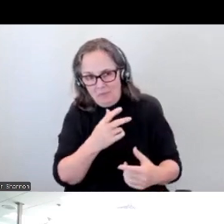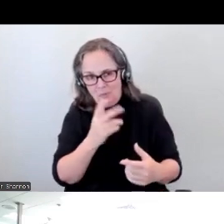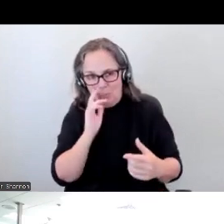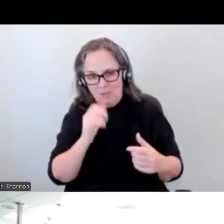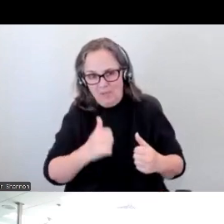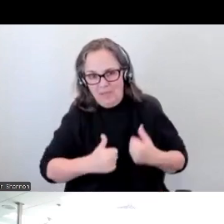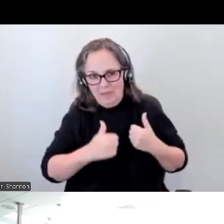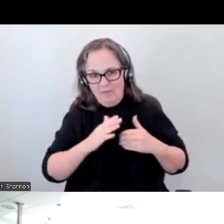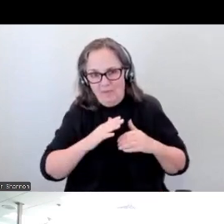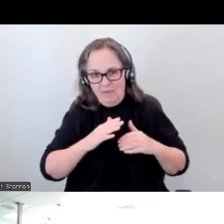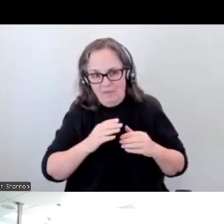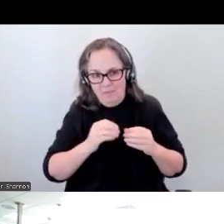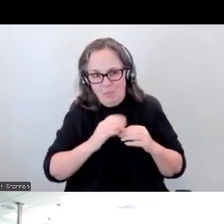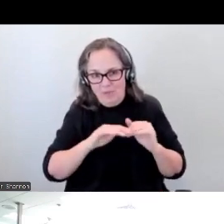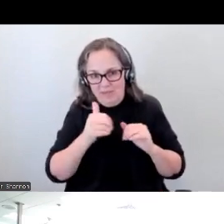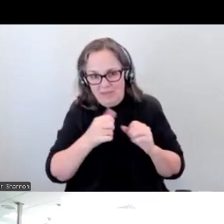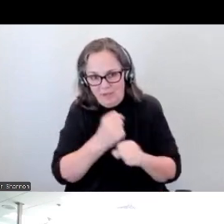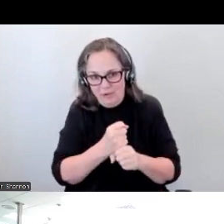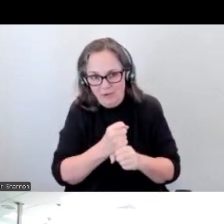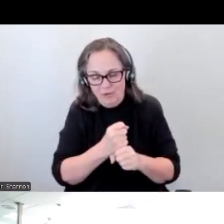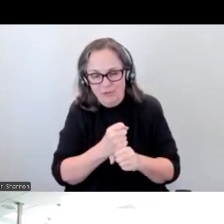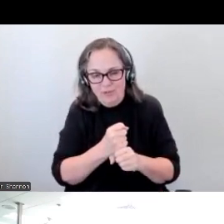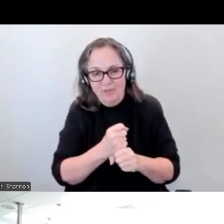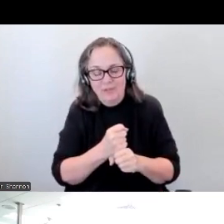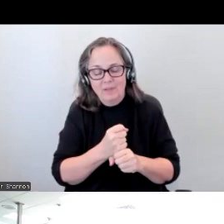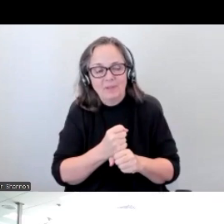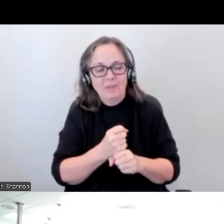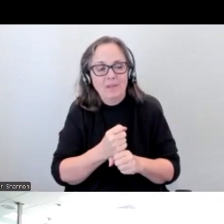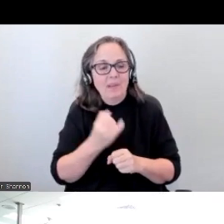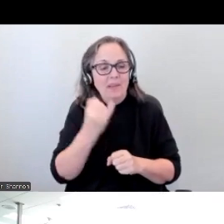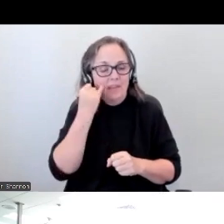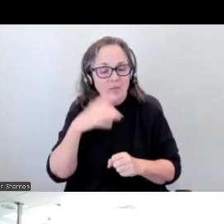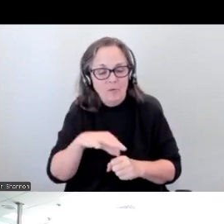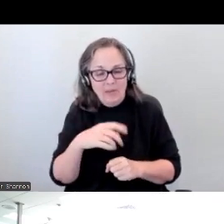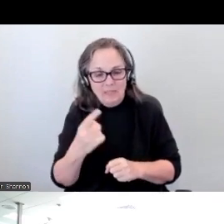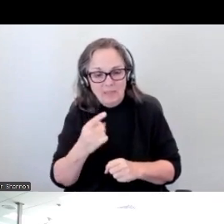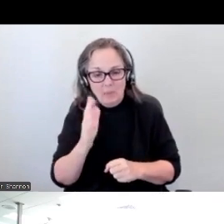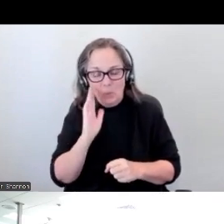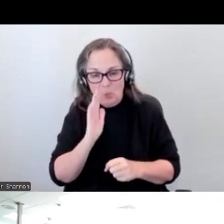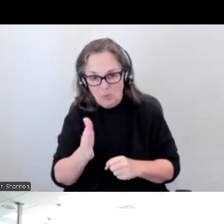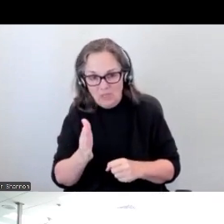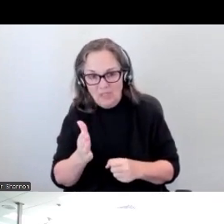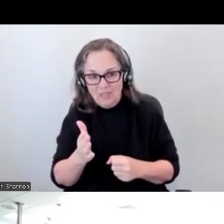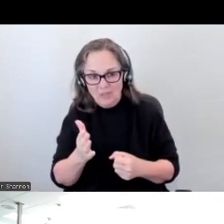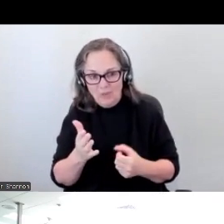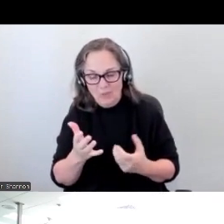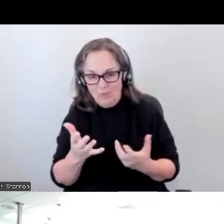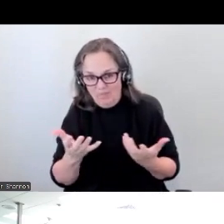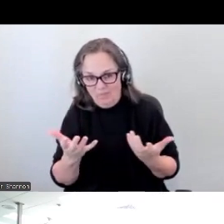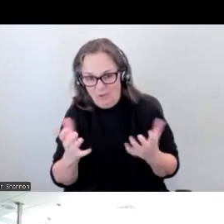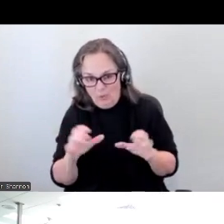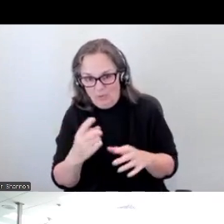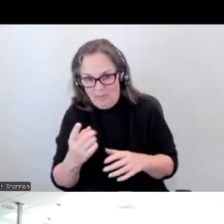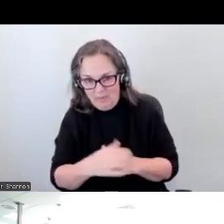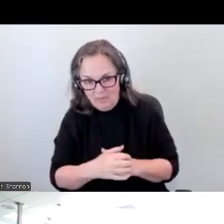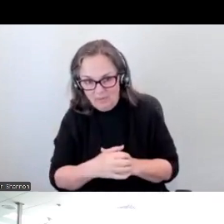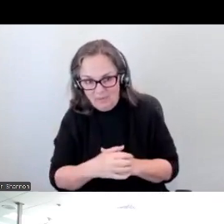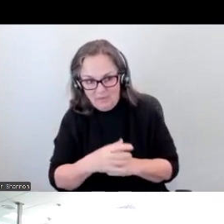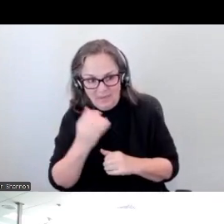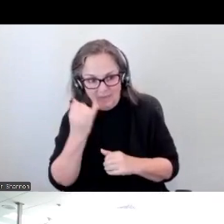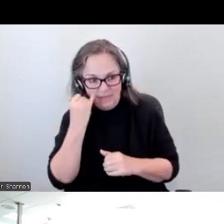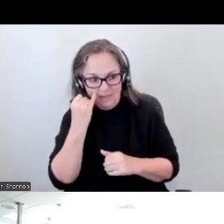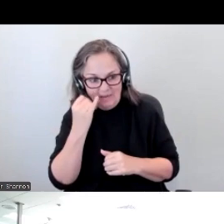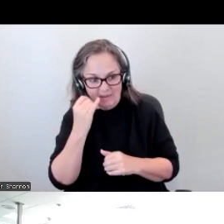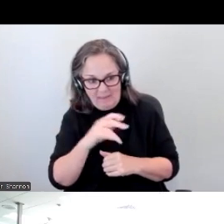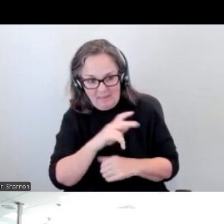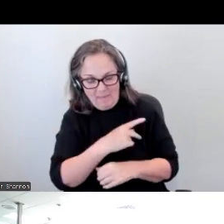more? And if you do detect something, are you going to do something about it? Is patient willing to go through all